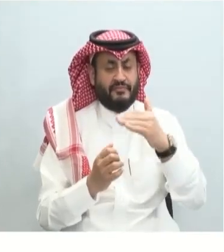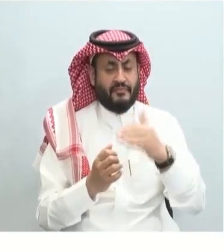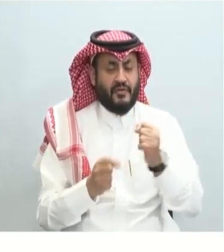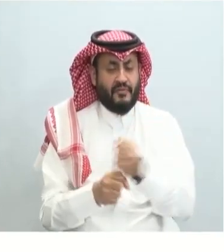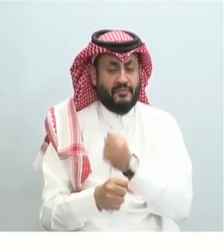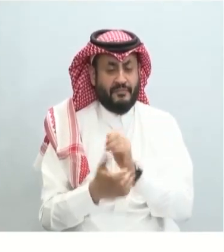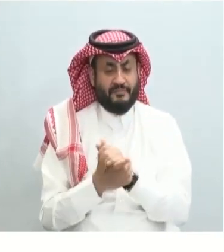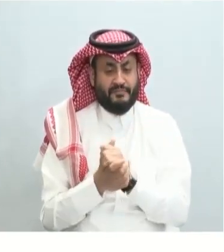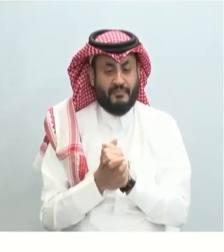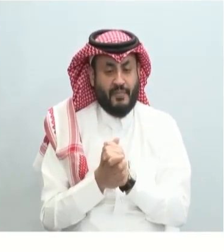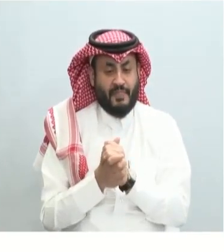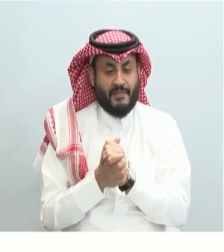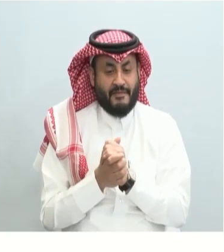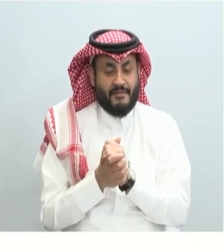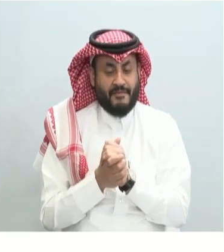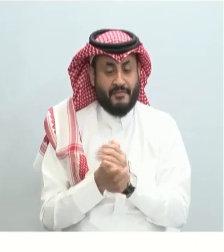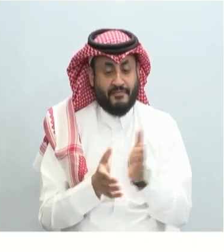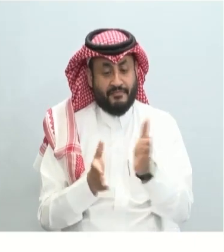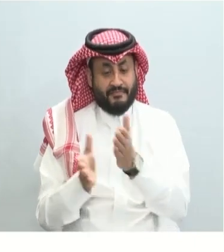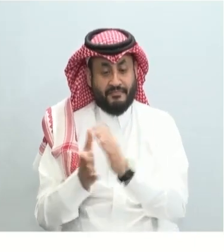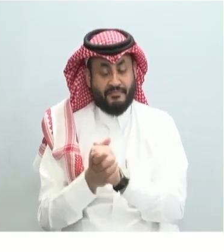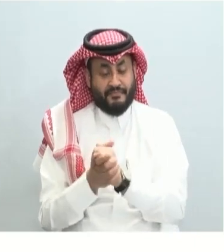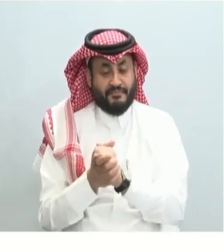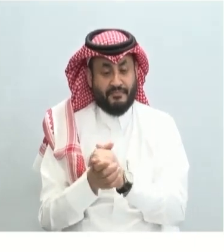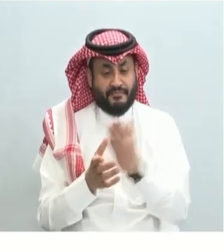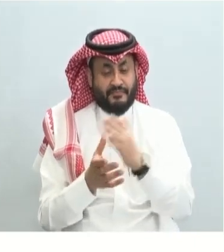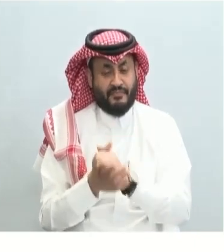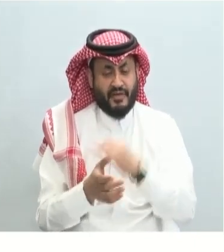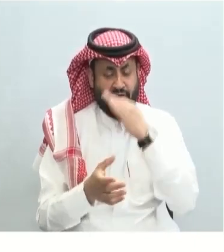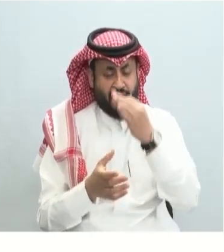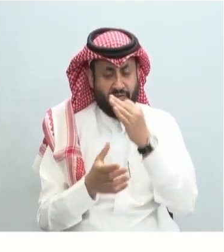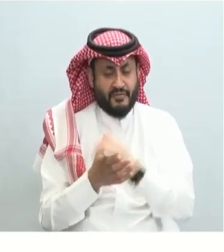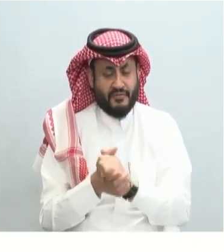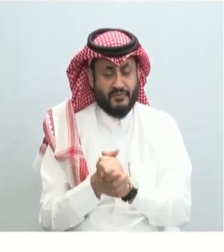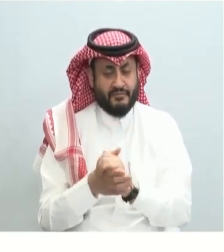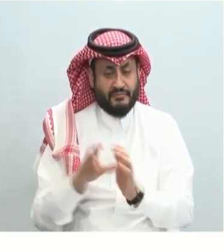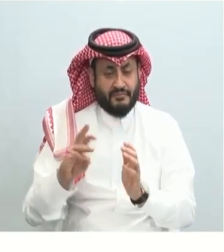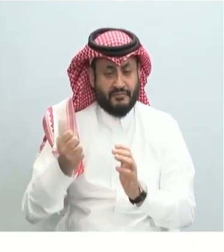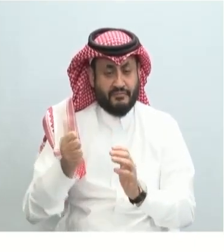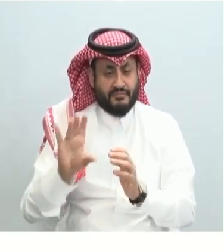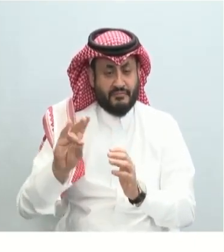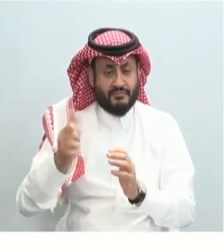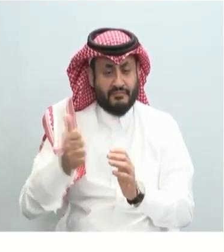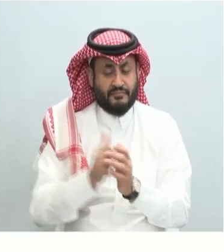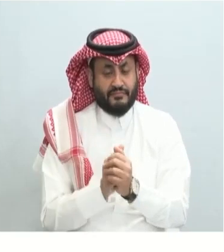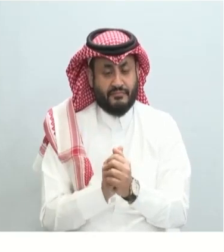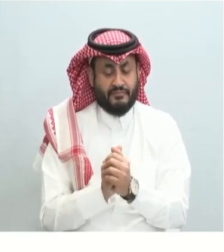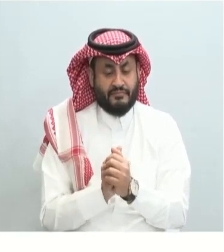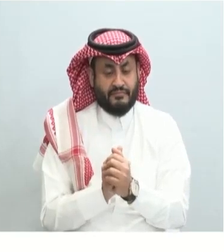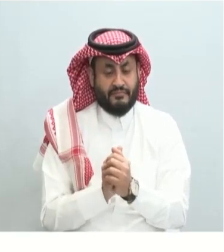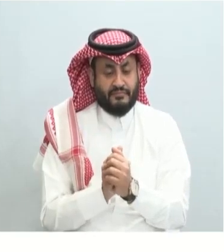actions. And after this, we had the phonics lesson on pages 16 and